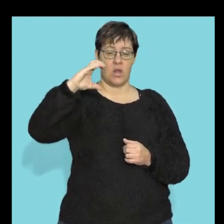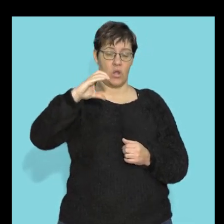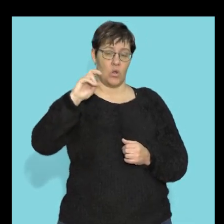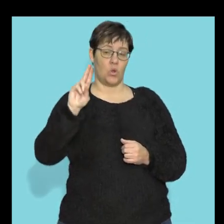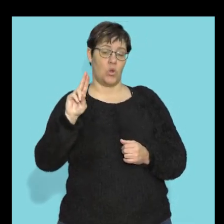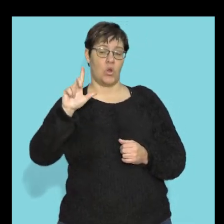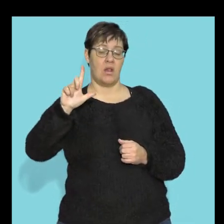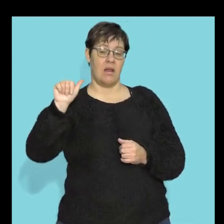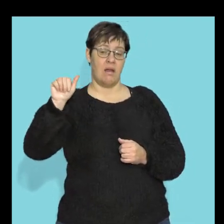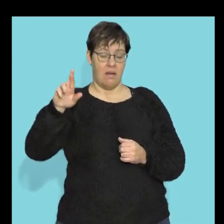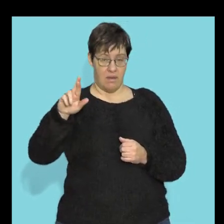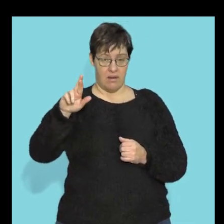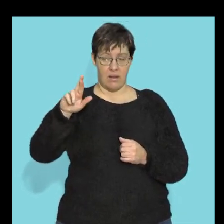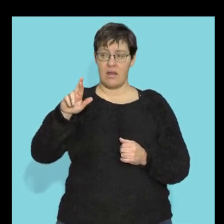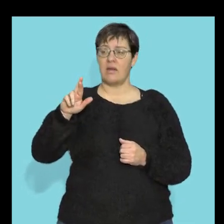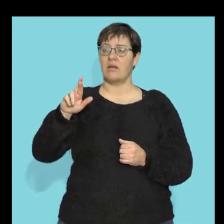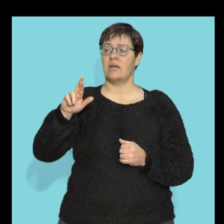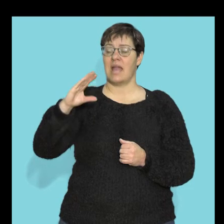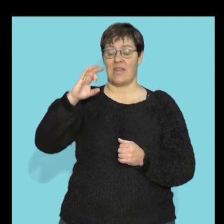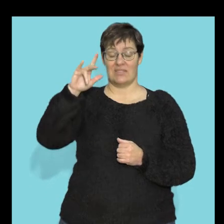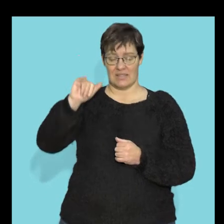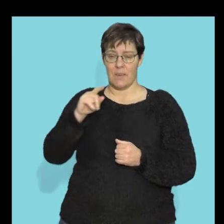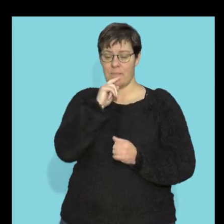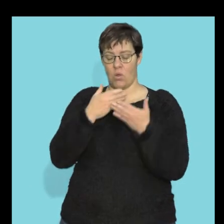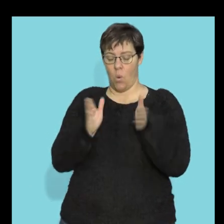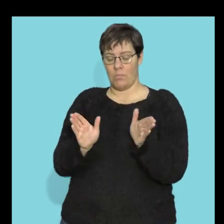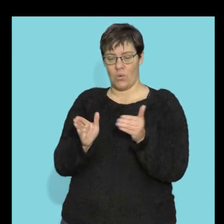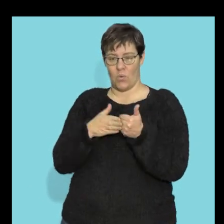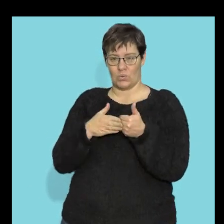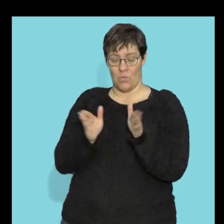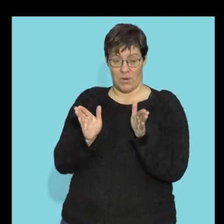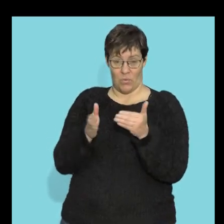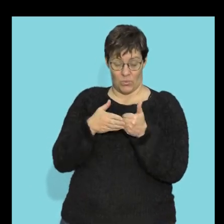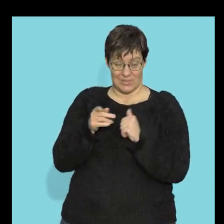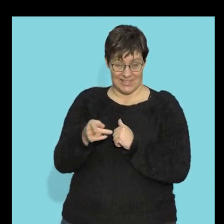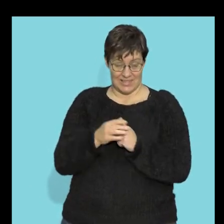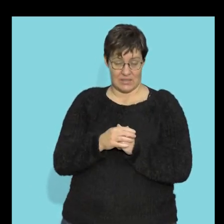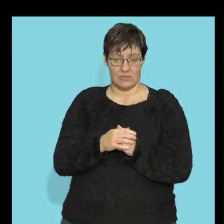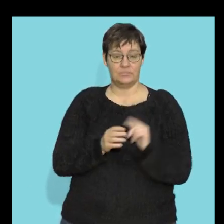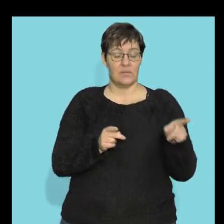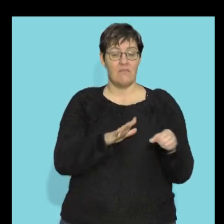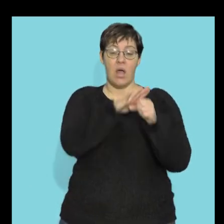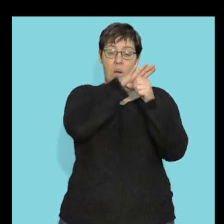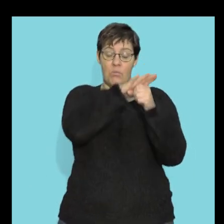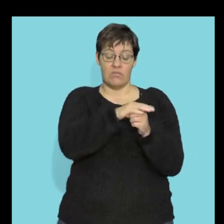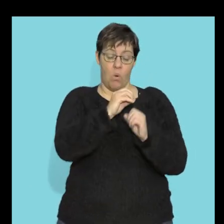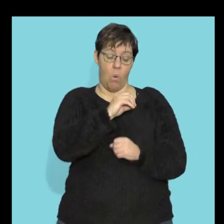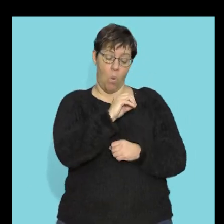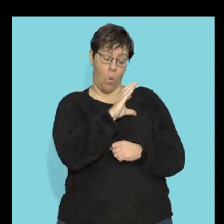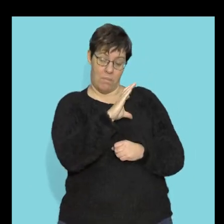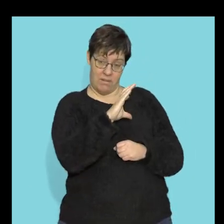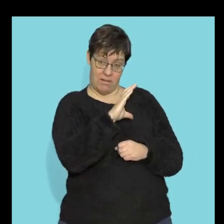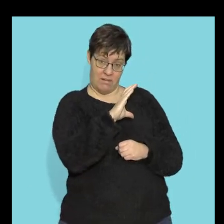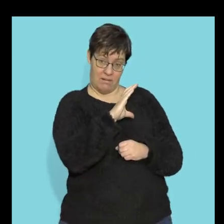it opens and closes. So basically what is going to happen, guys, is when the